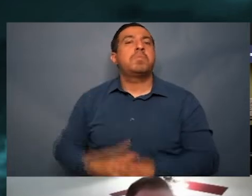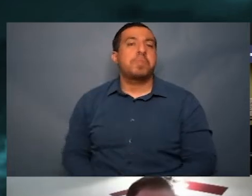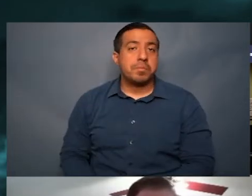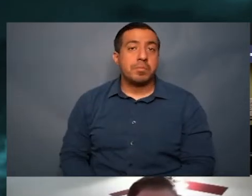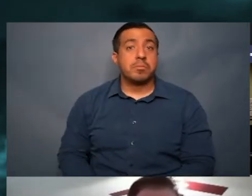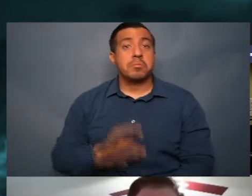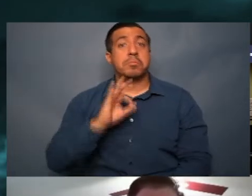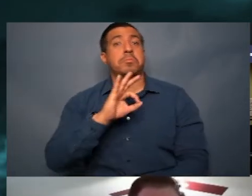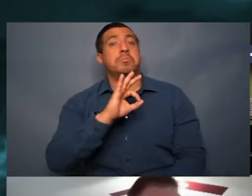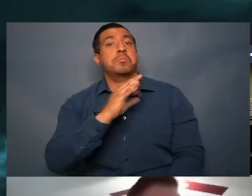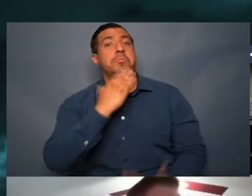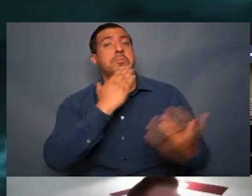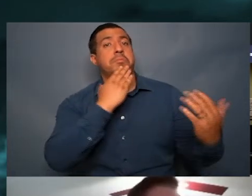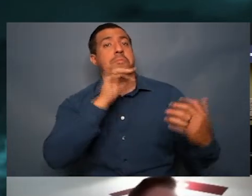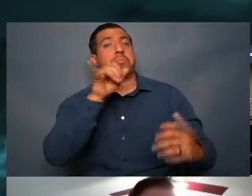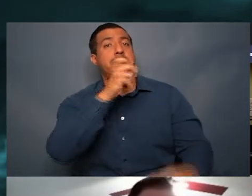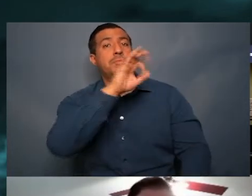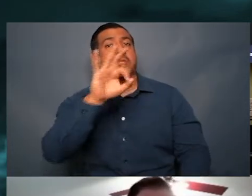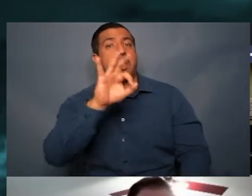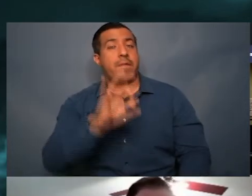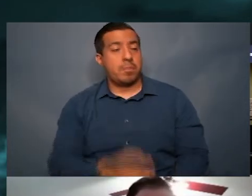Thanks, Jeff.